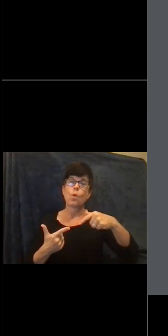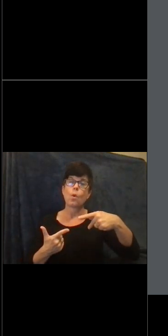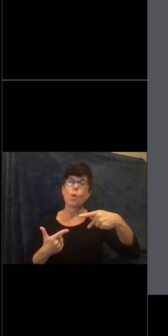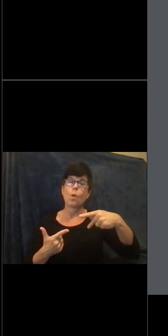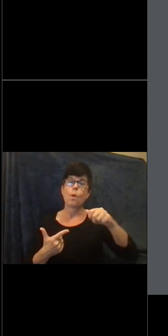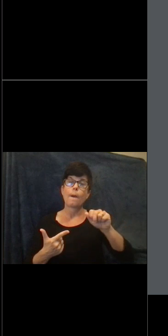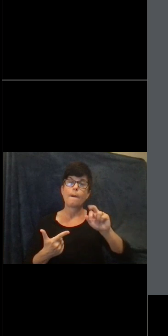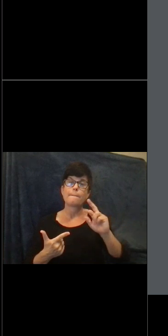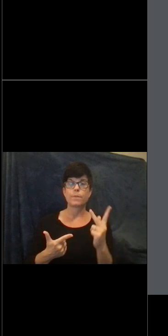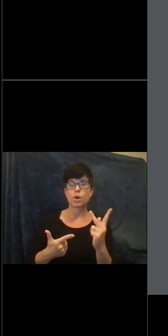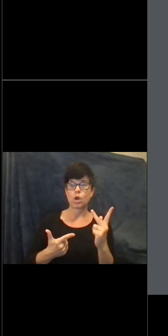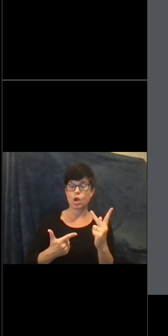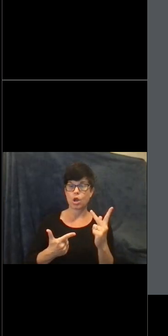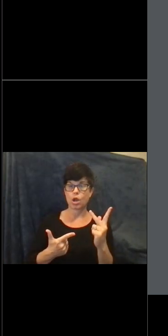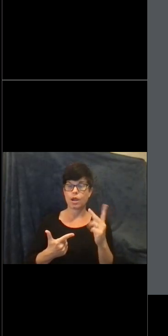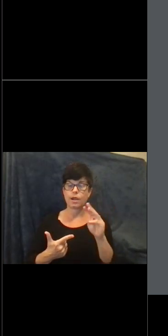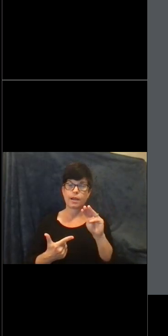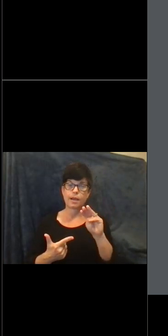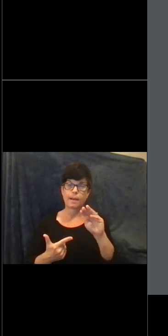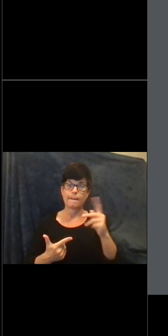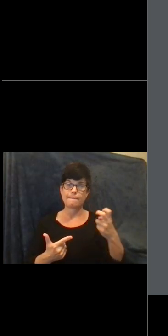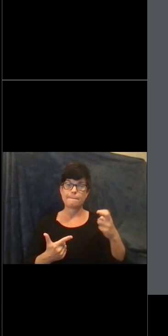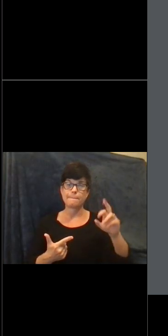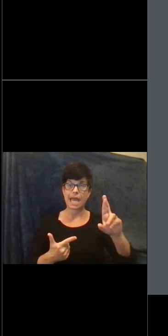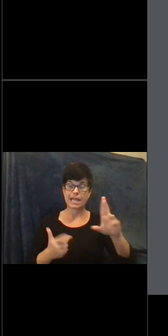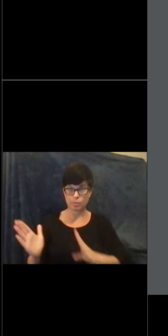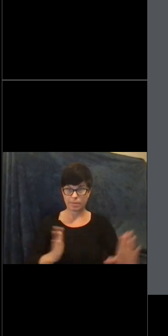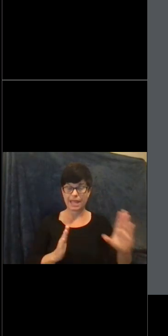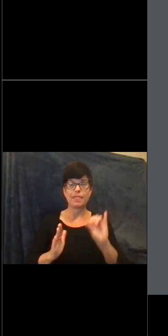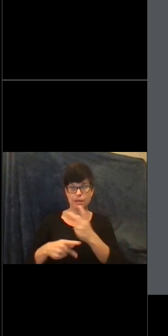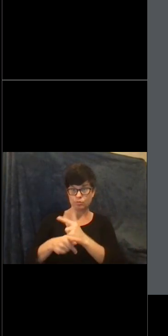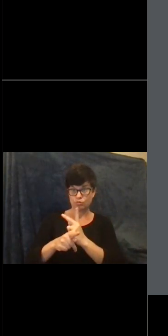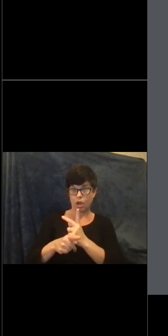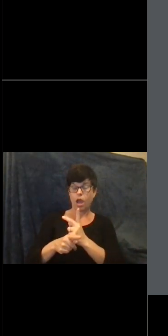there's actually a product that